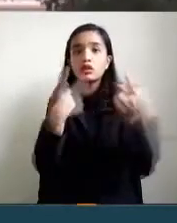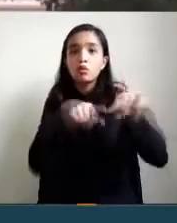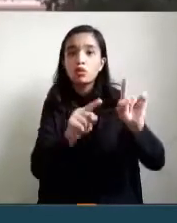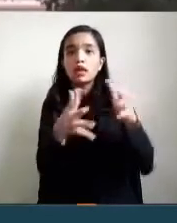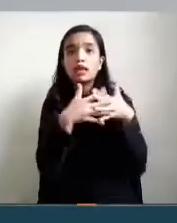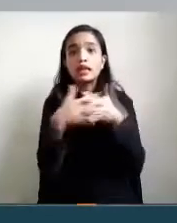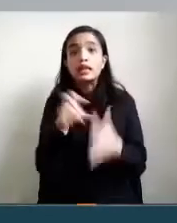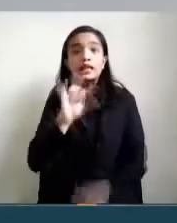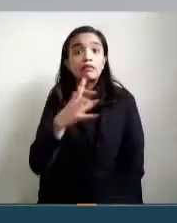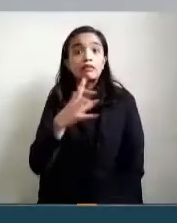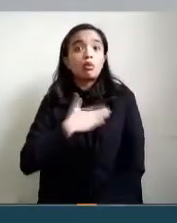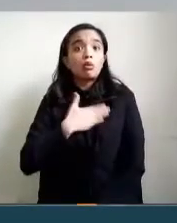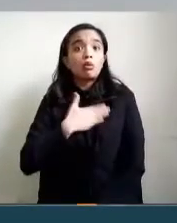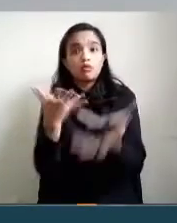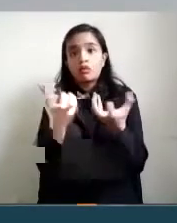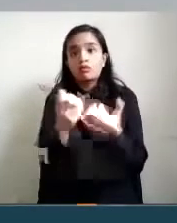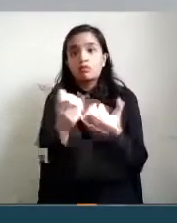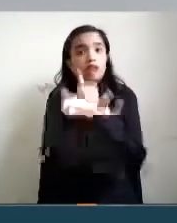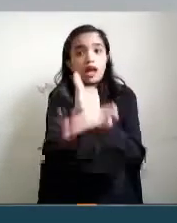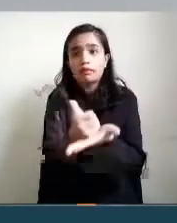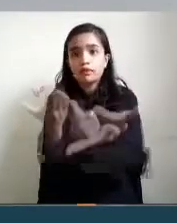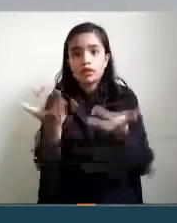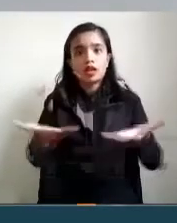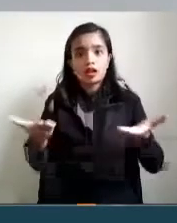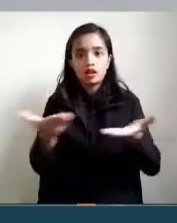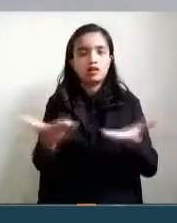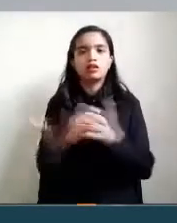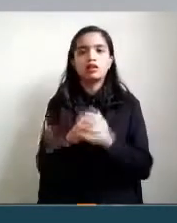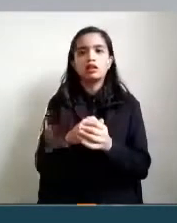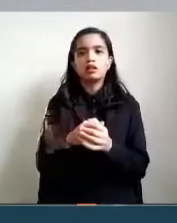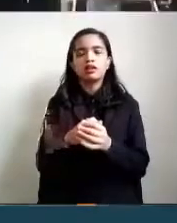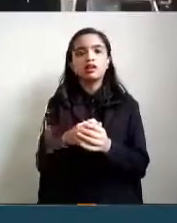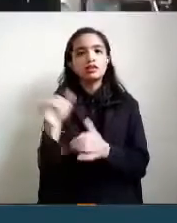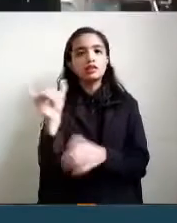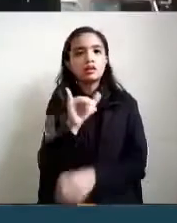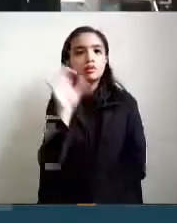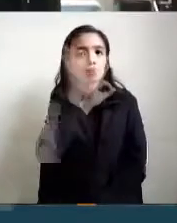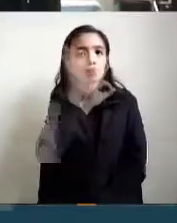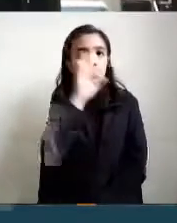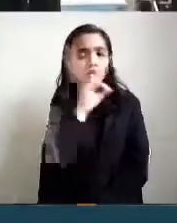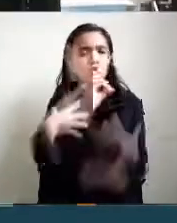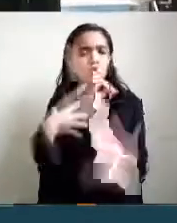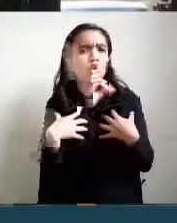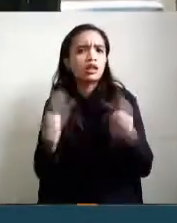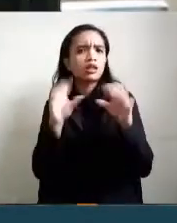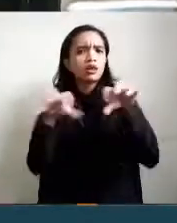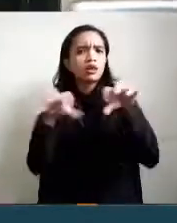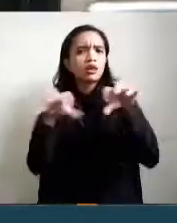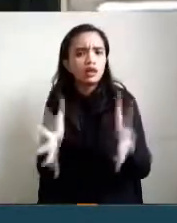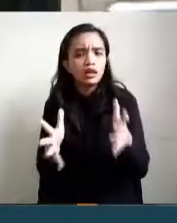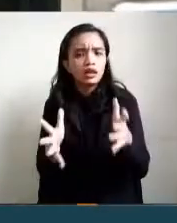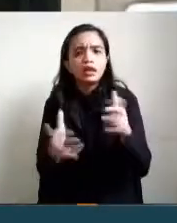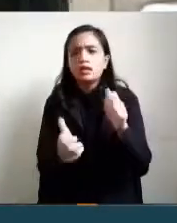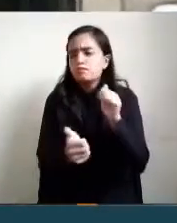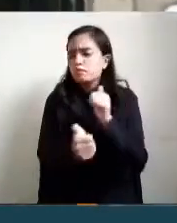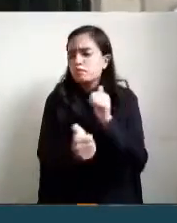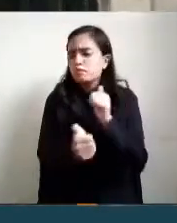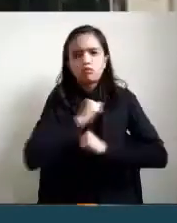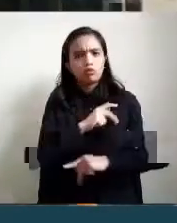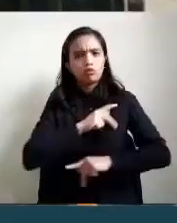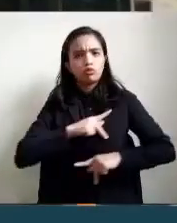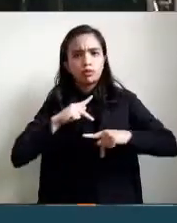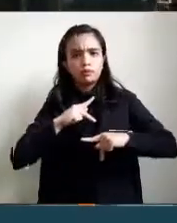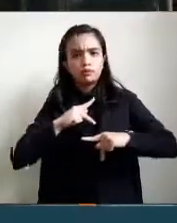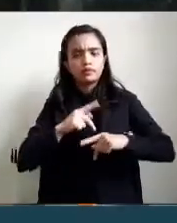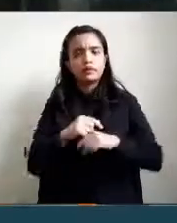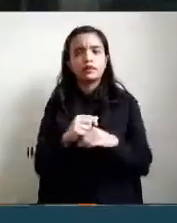need a lot of health workers here, and also for the fact that Filipino health workers are the most appreciated of any national